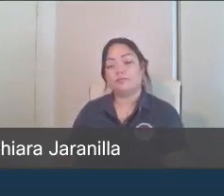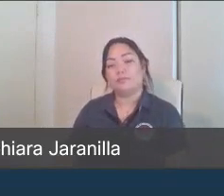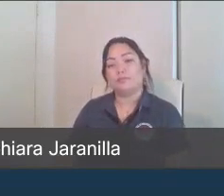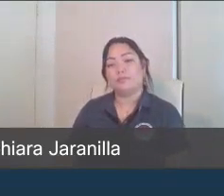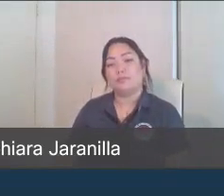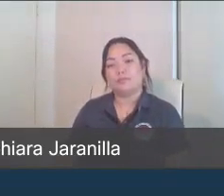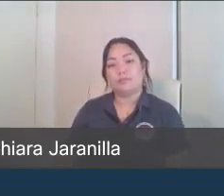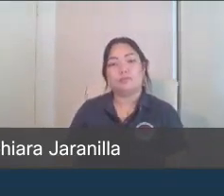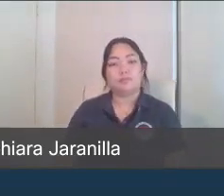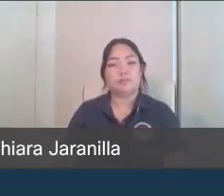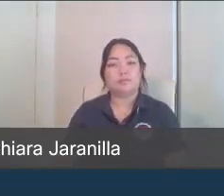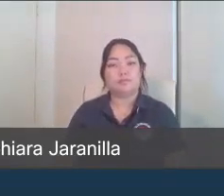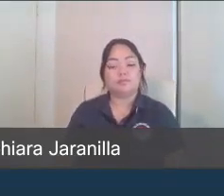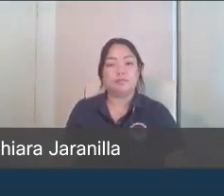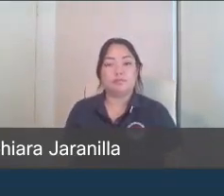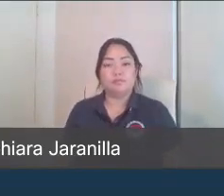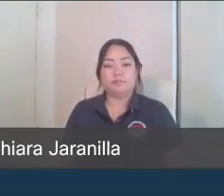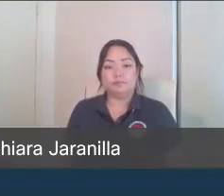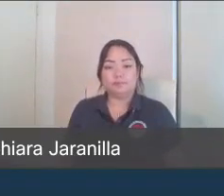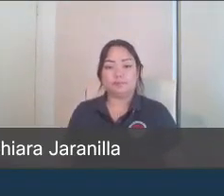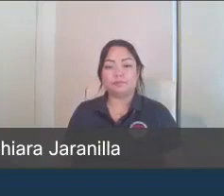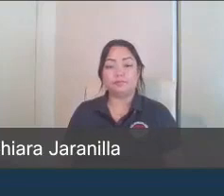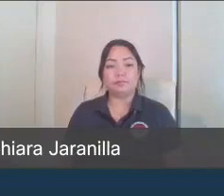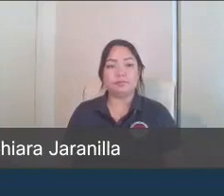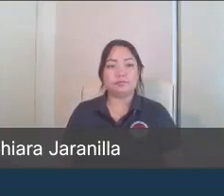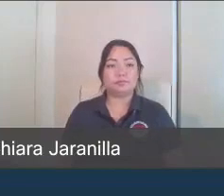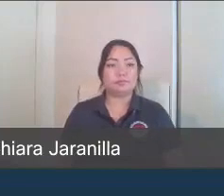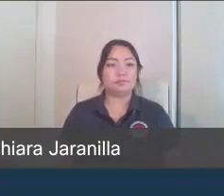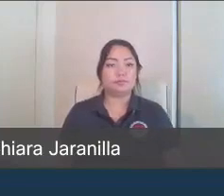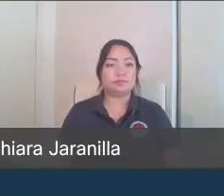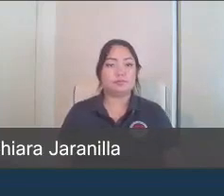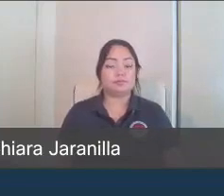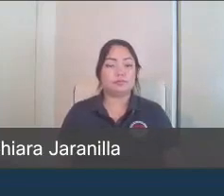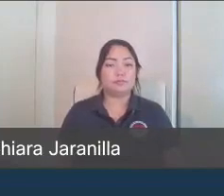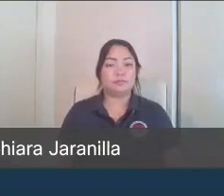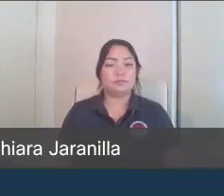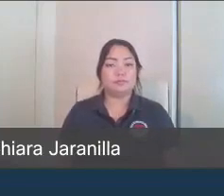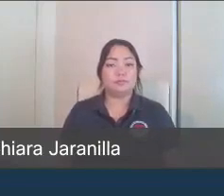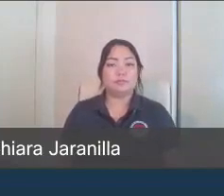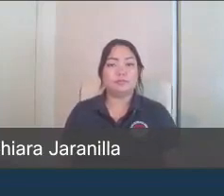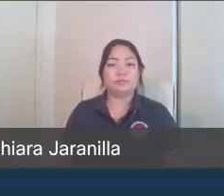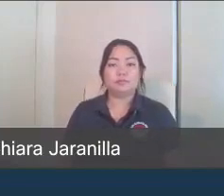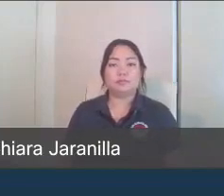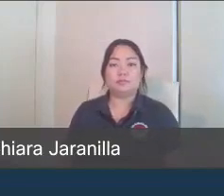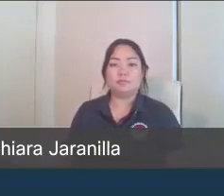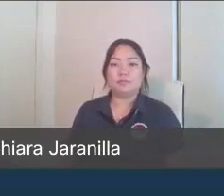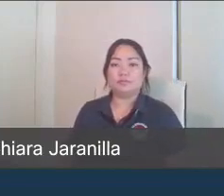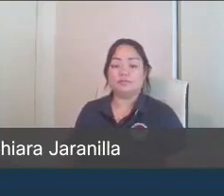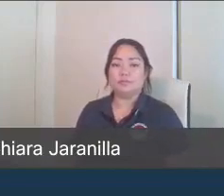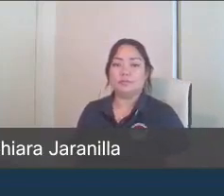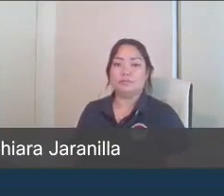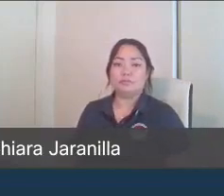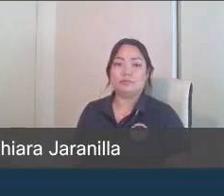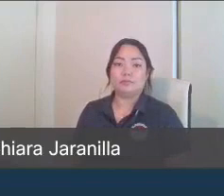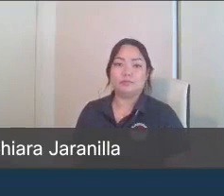with cost savings to our community. And then once we even took out the cost of the project, the